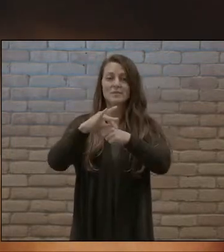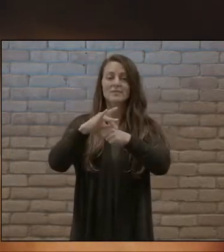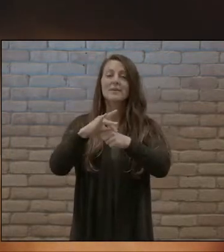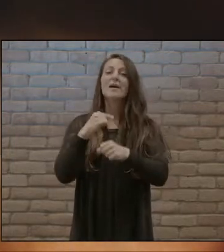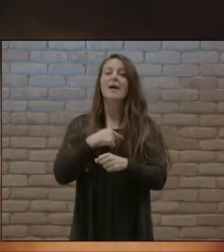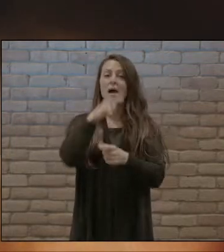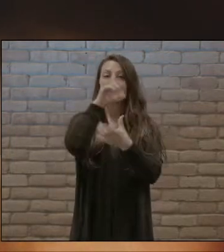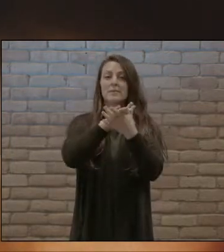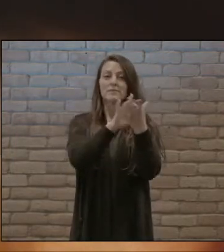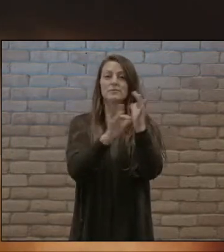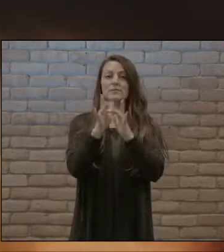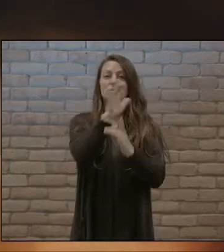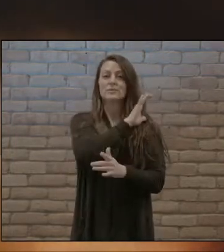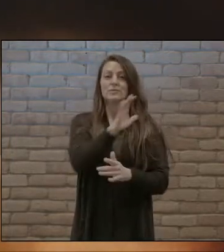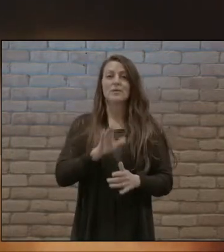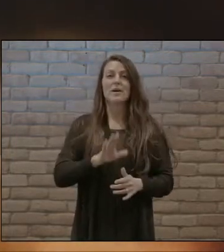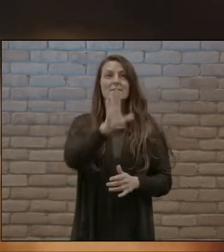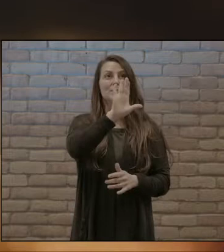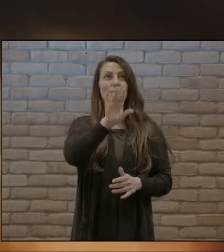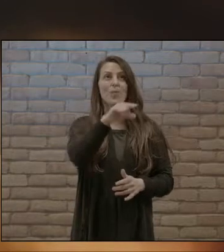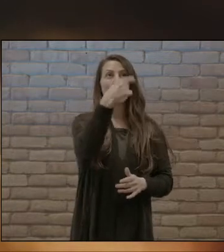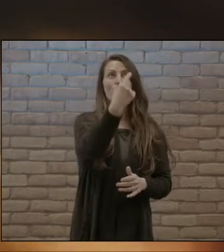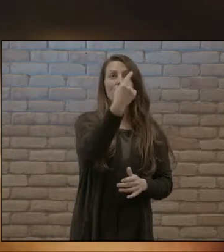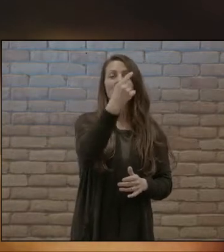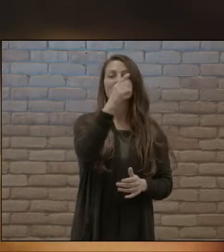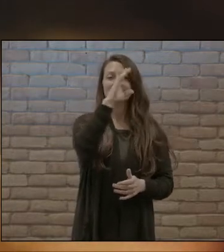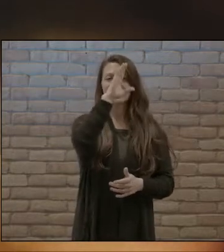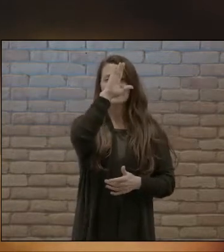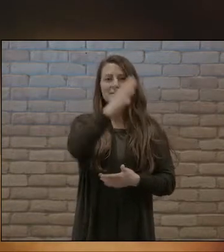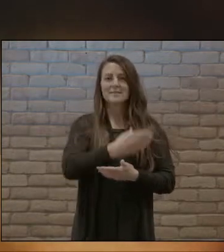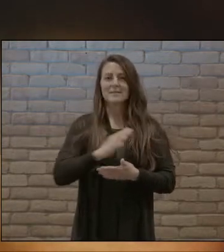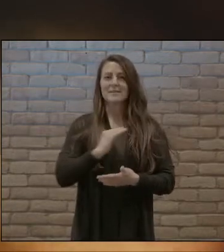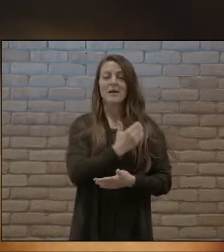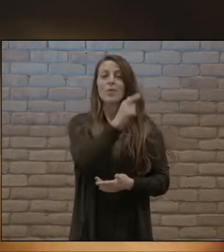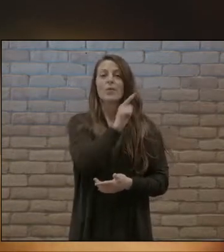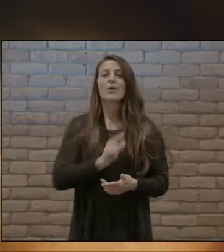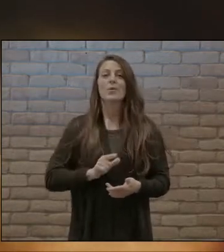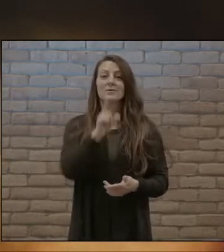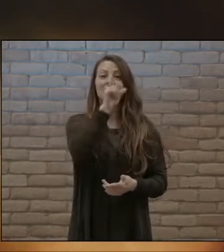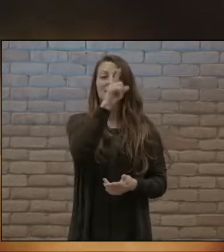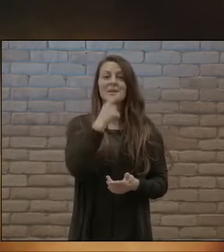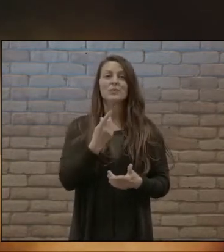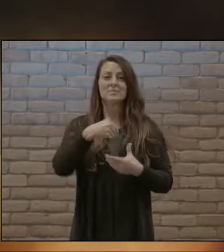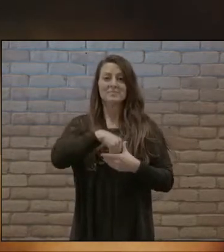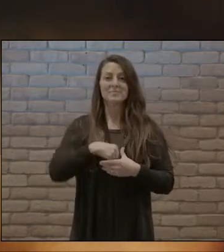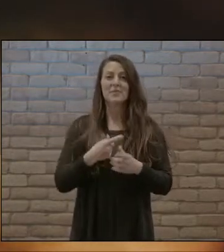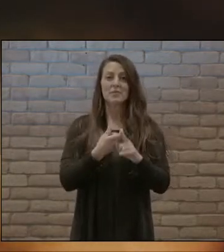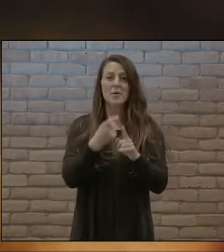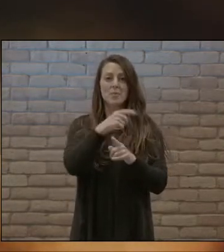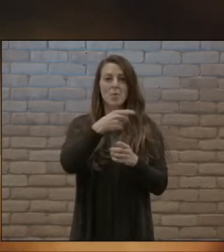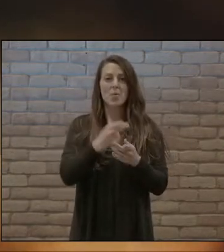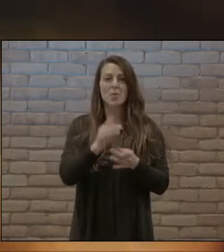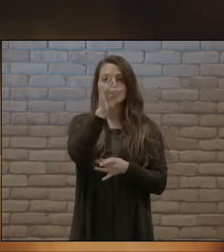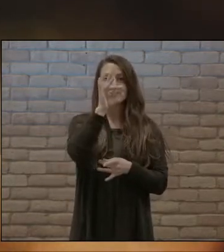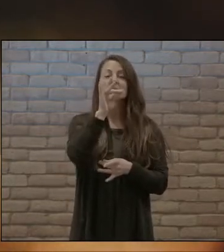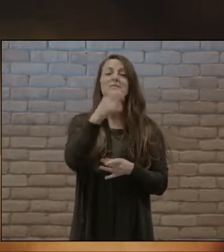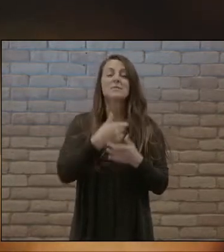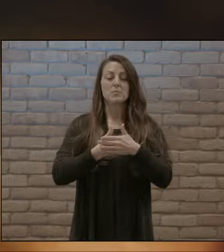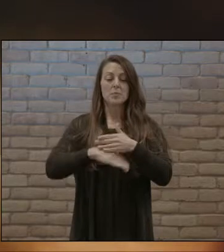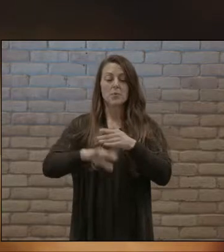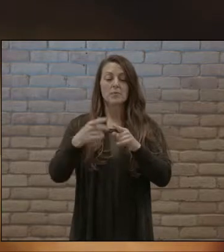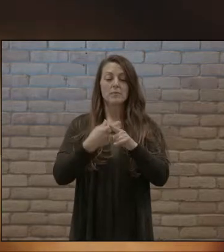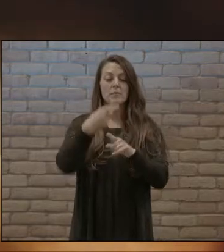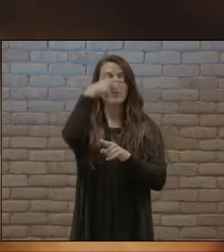in Jesus Christ, his only Son, our Lord, who was conceived by the Holy Spirit, born of the Virgin